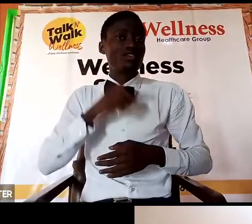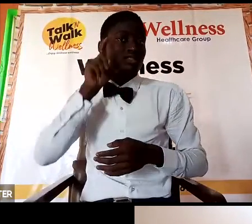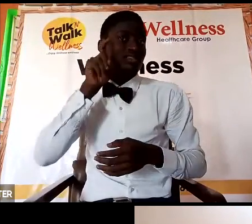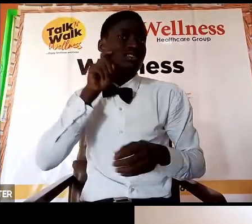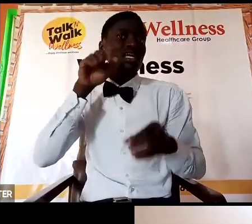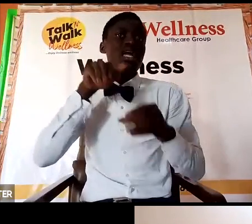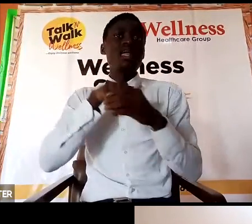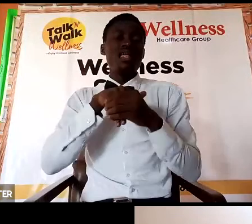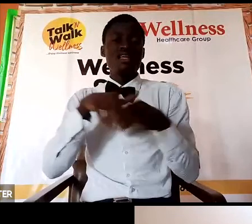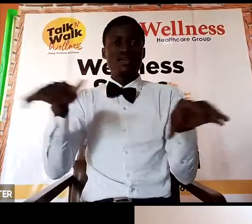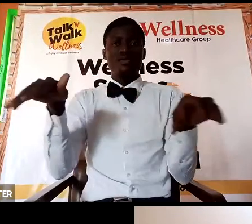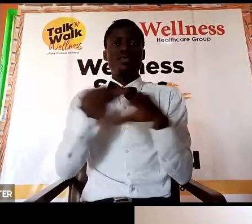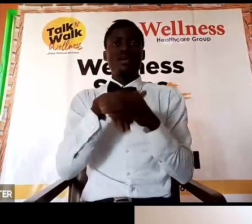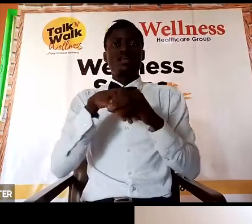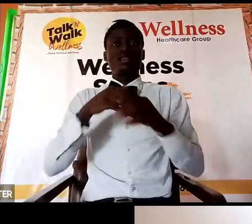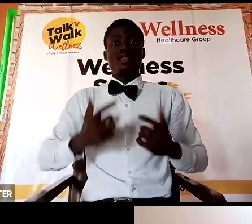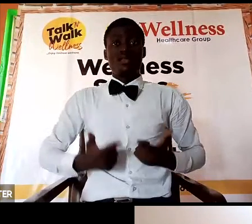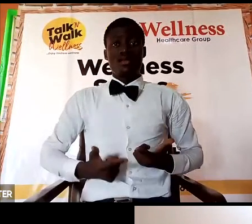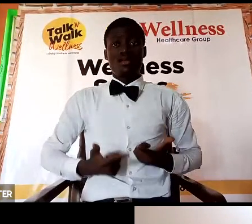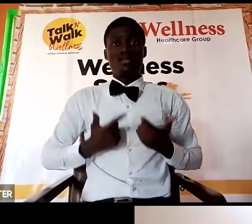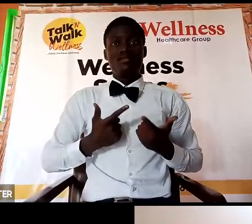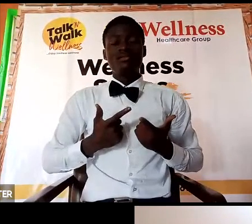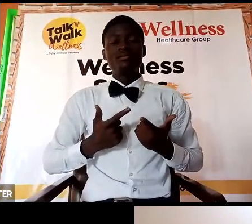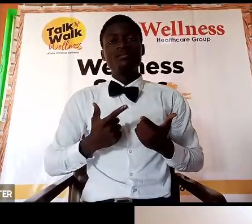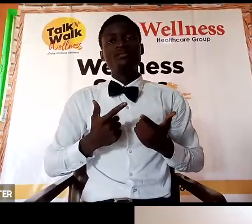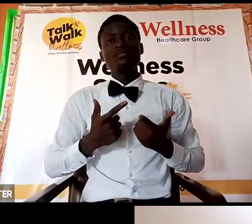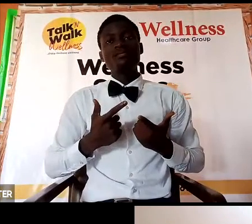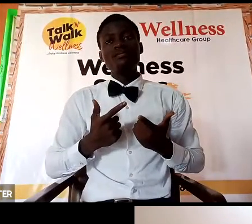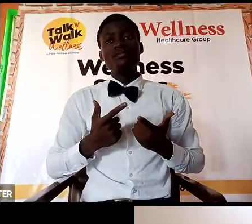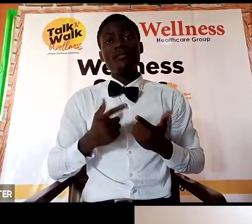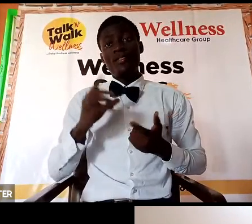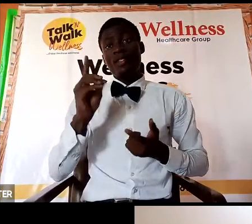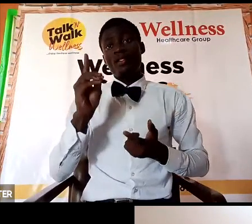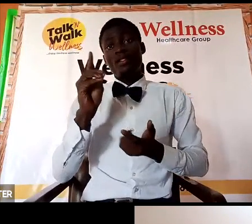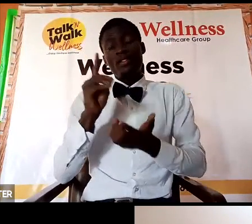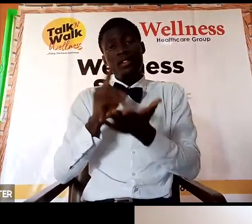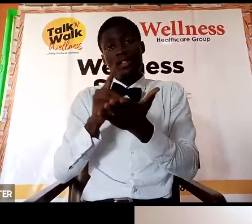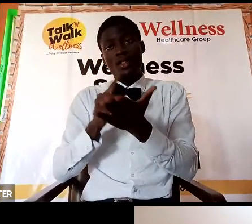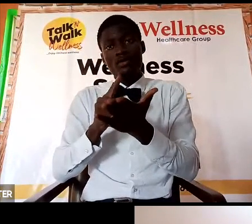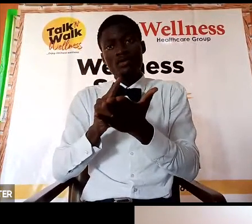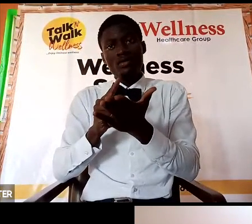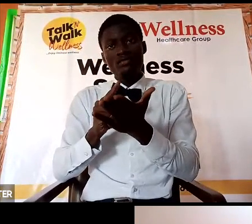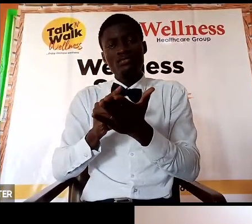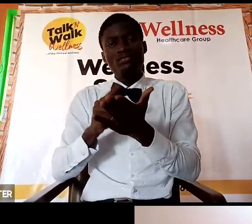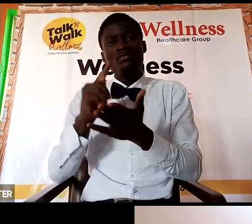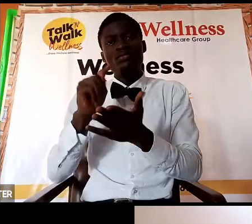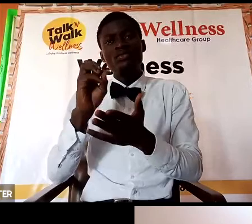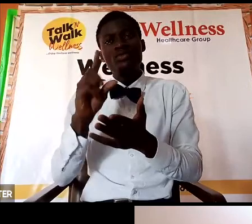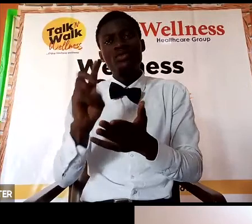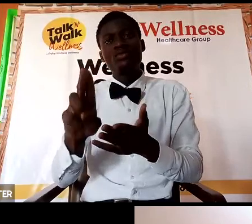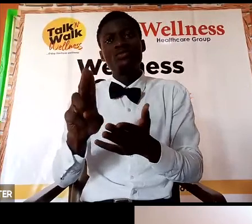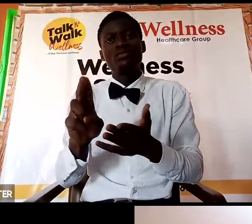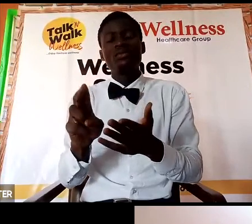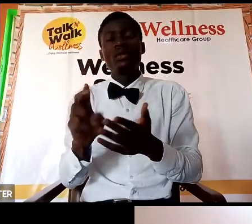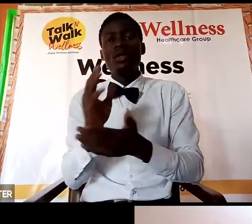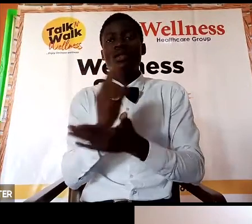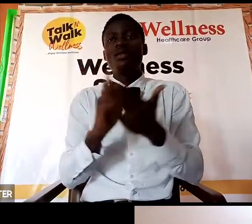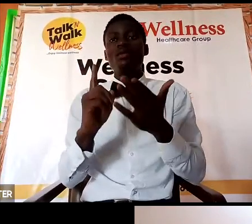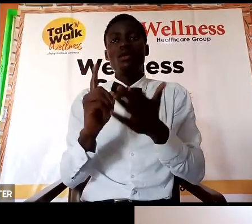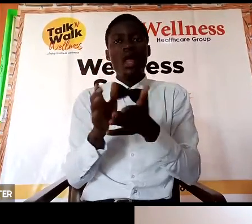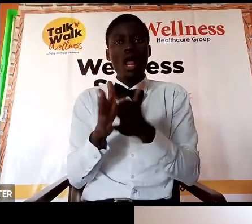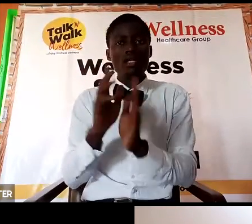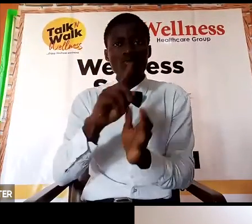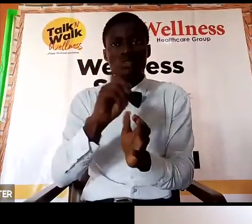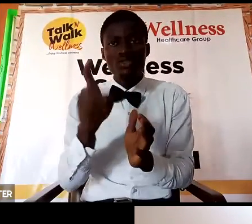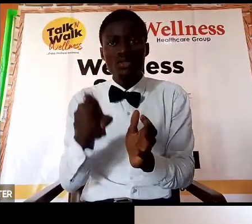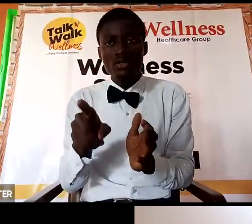So, Dr. Tolu, what has sex got to do with wellness? Somebody said I should ask that. So Mrs. Afolabi, why are you talking